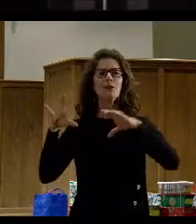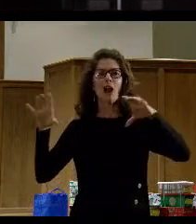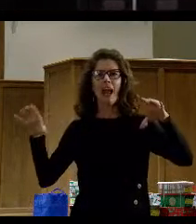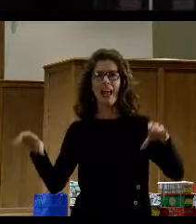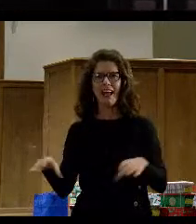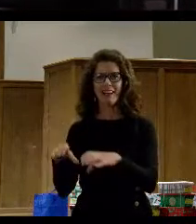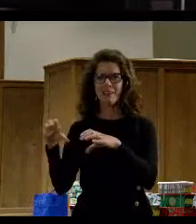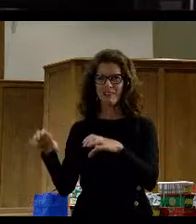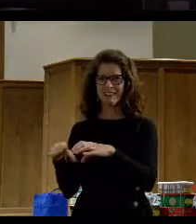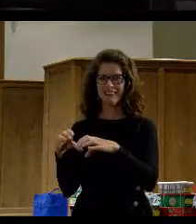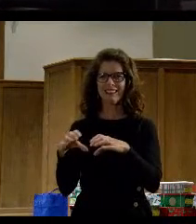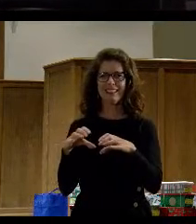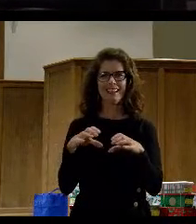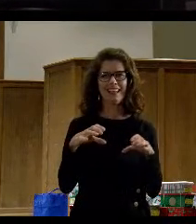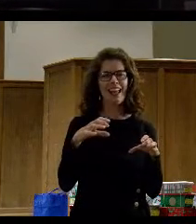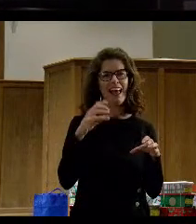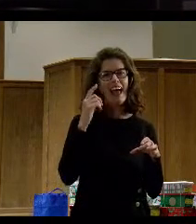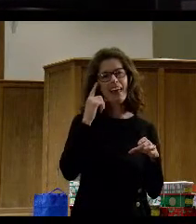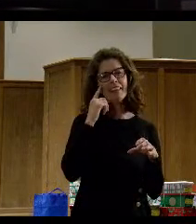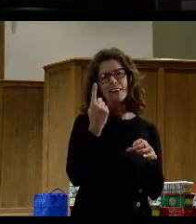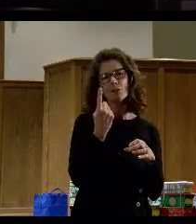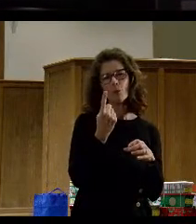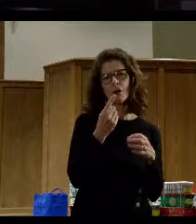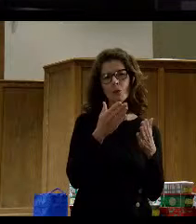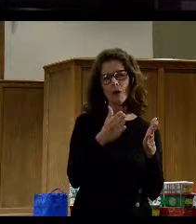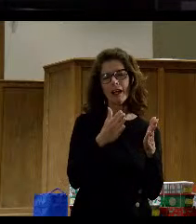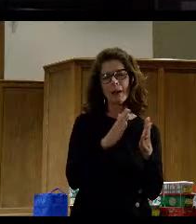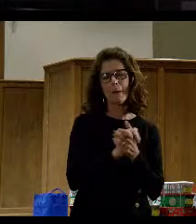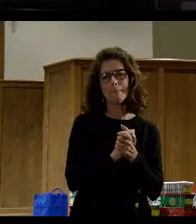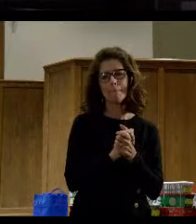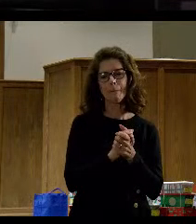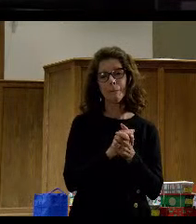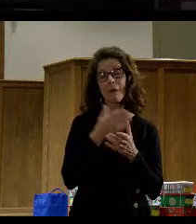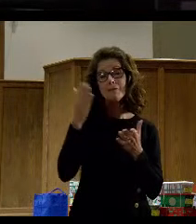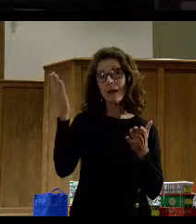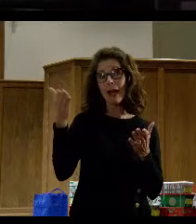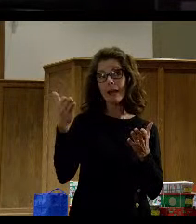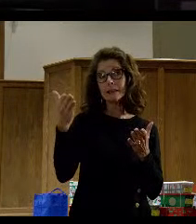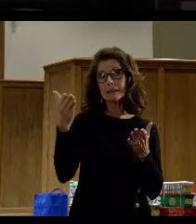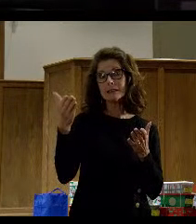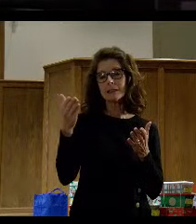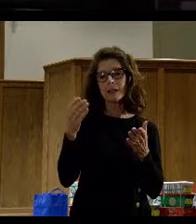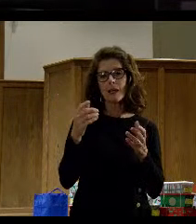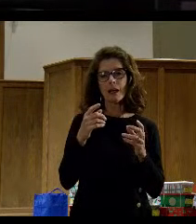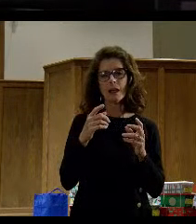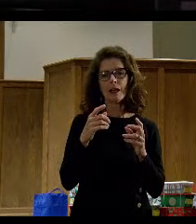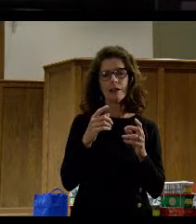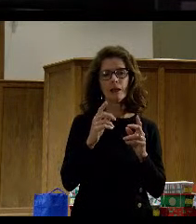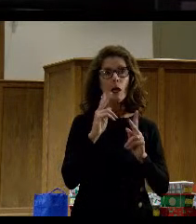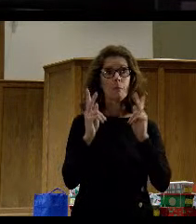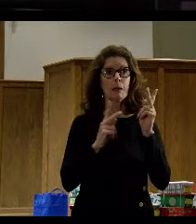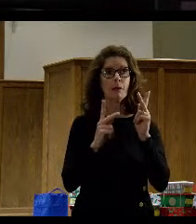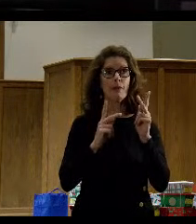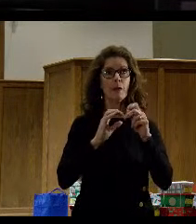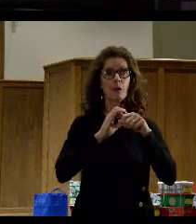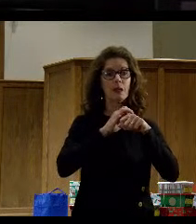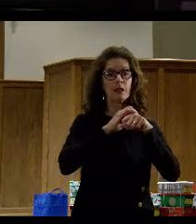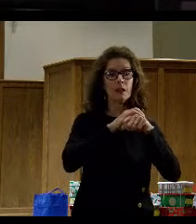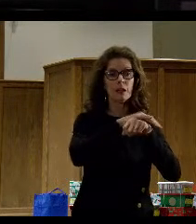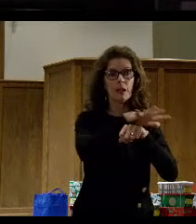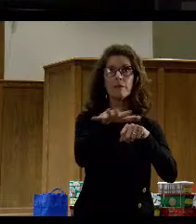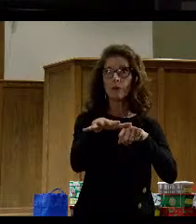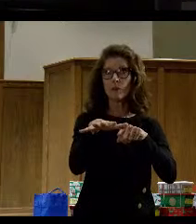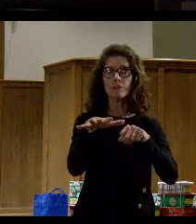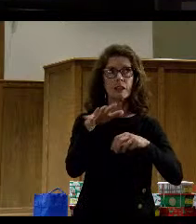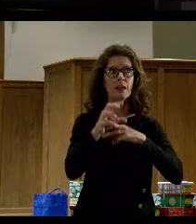I do think that's one step you can take. In fact, I would say that the difference makers in the world, like the people who really